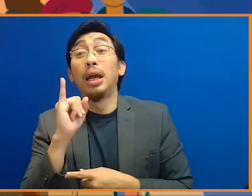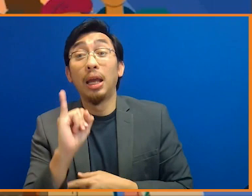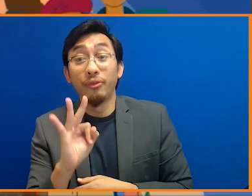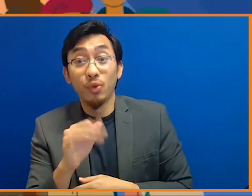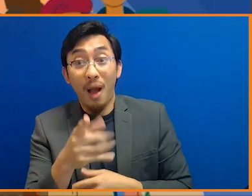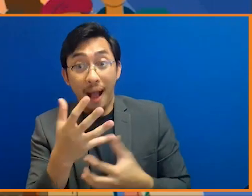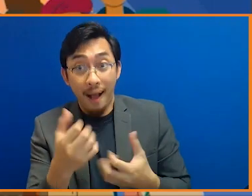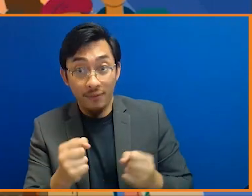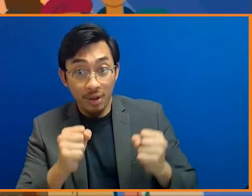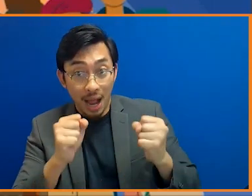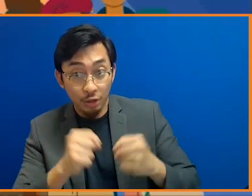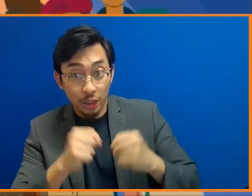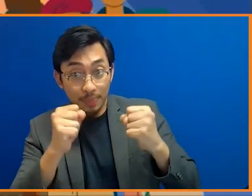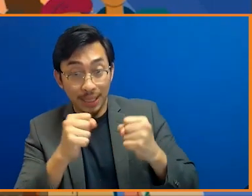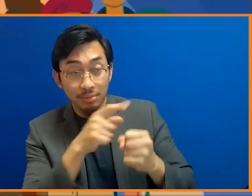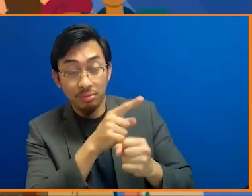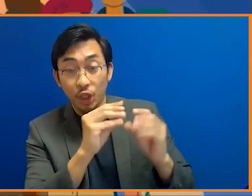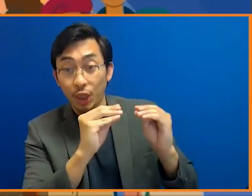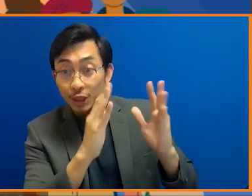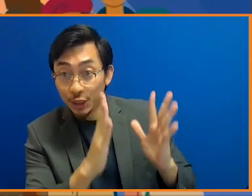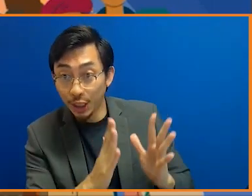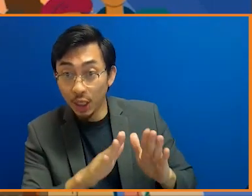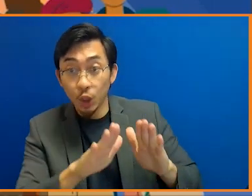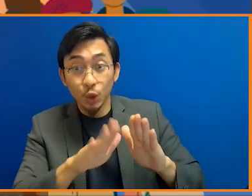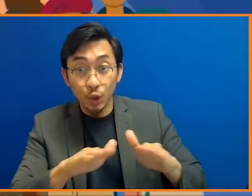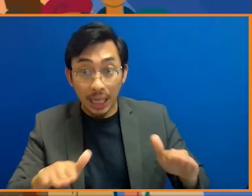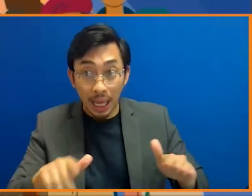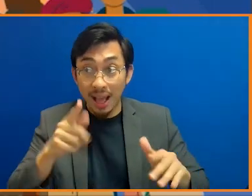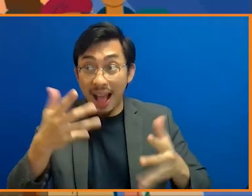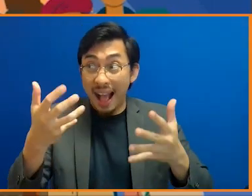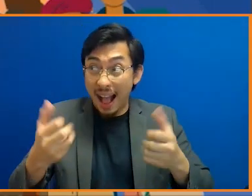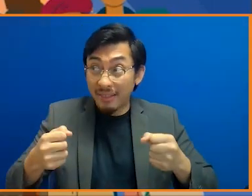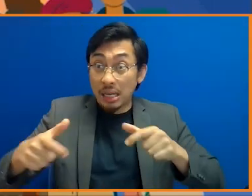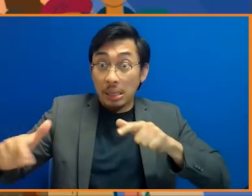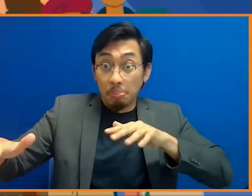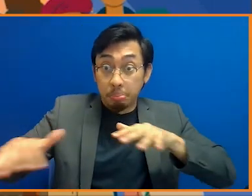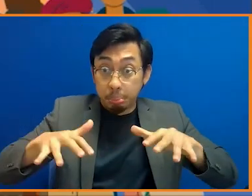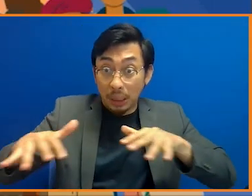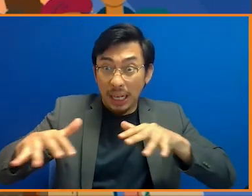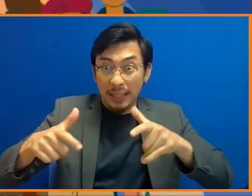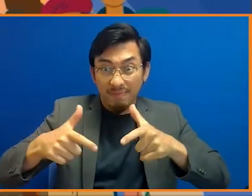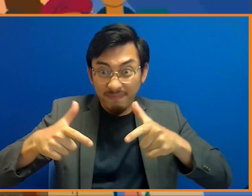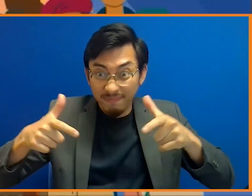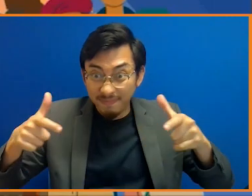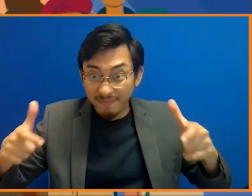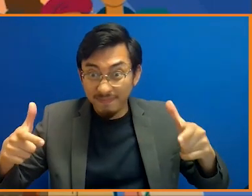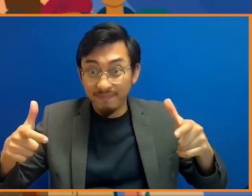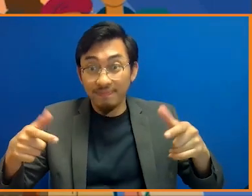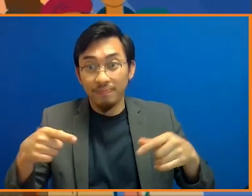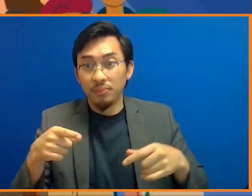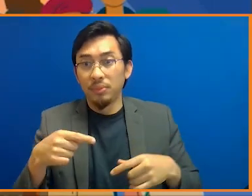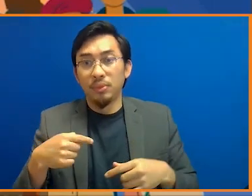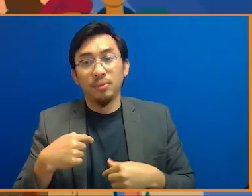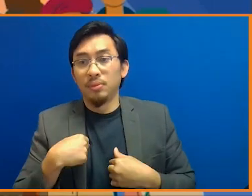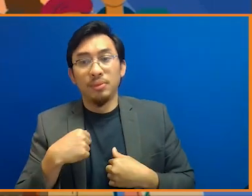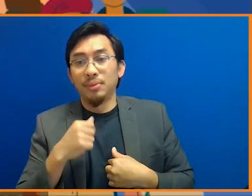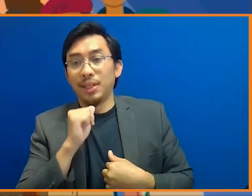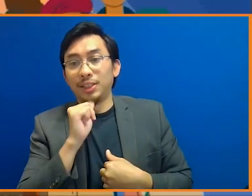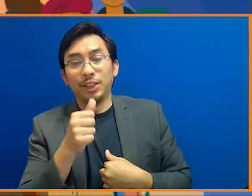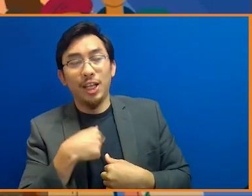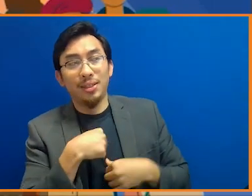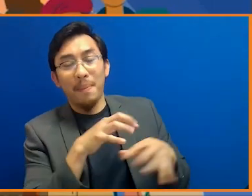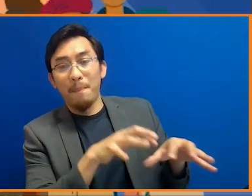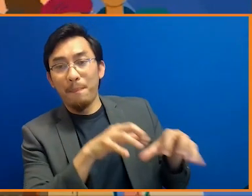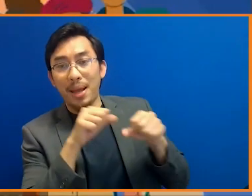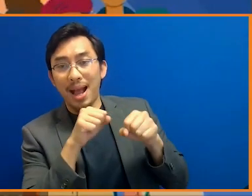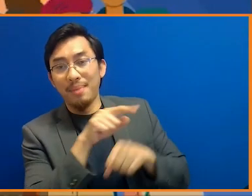Supposedly, if you have agreement with the teachers and the student and your kids, so in case of big earthquake, I will not pick you